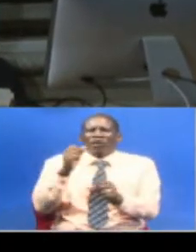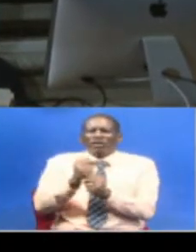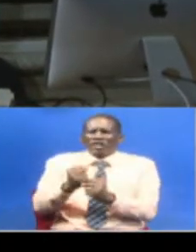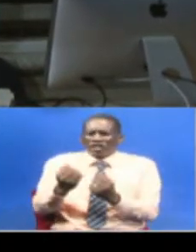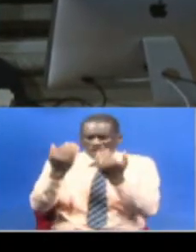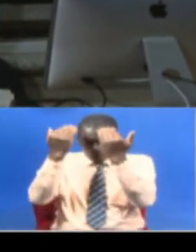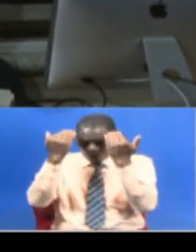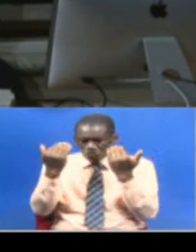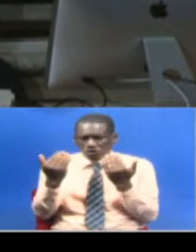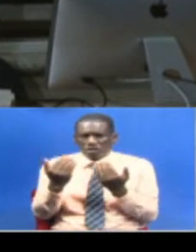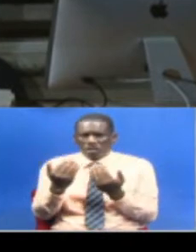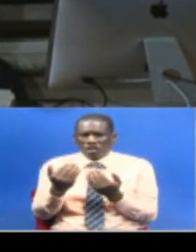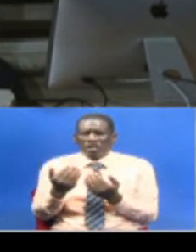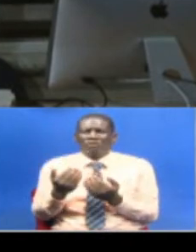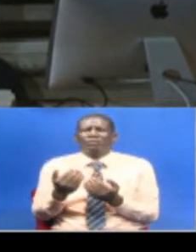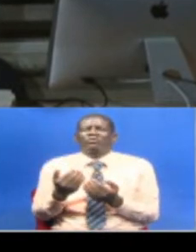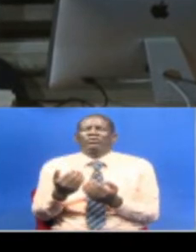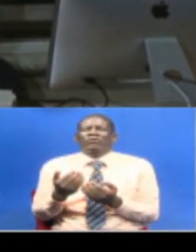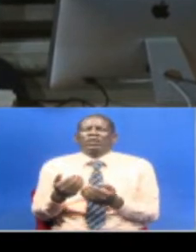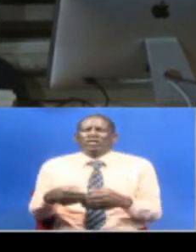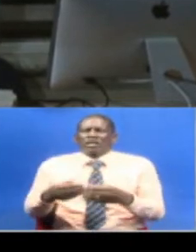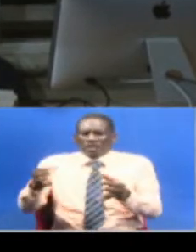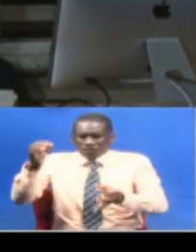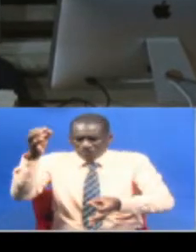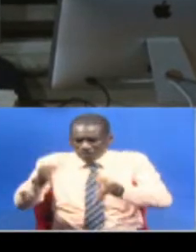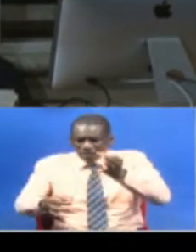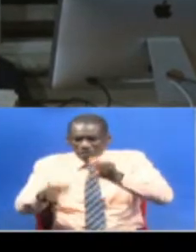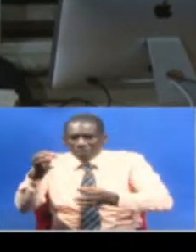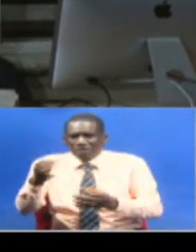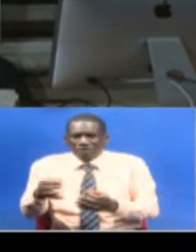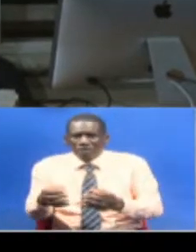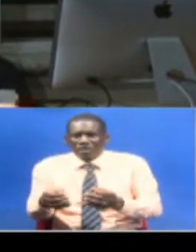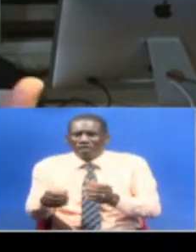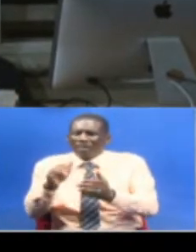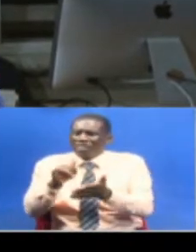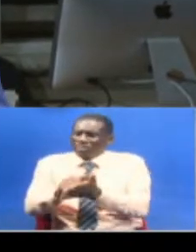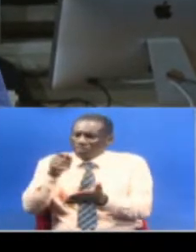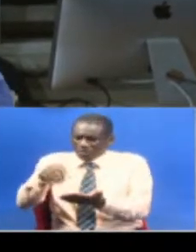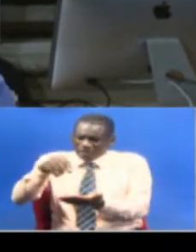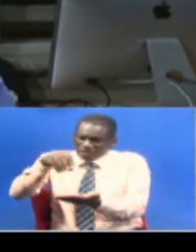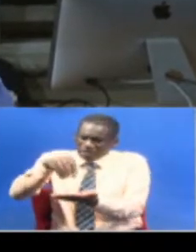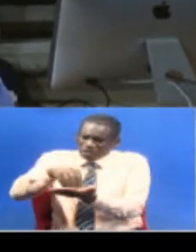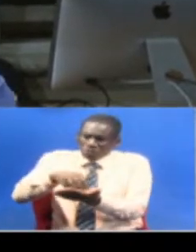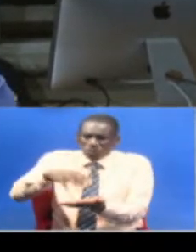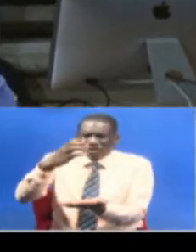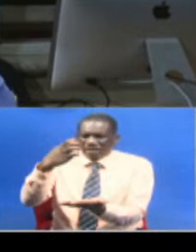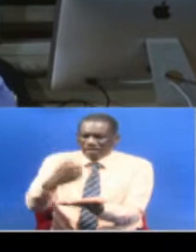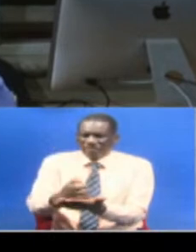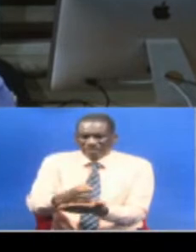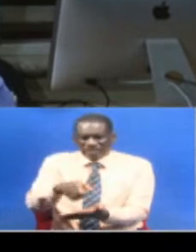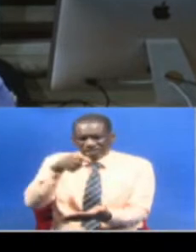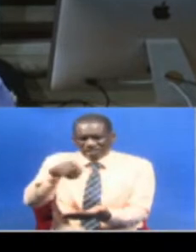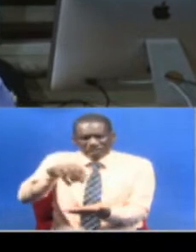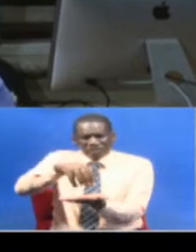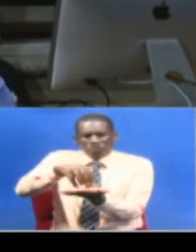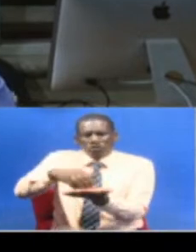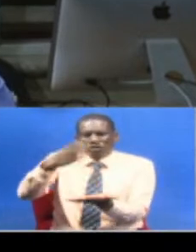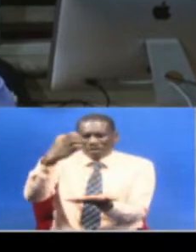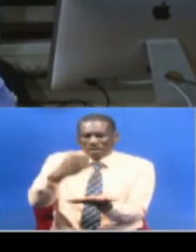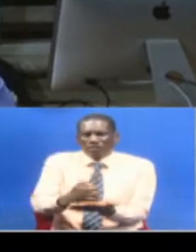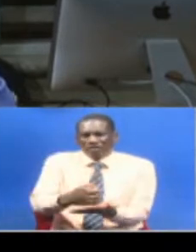convinced to reach its decision that this form of circumstantial evidence could